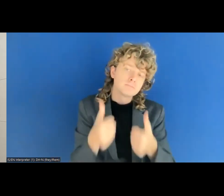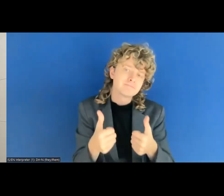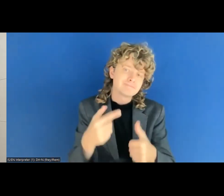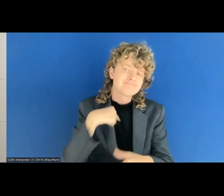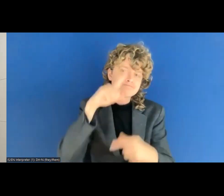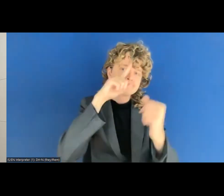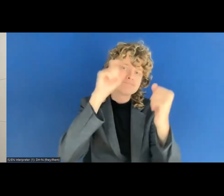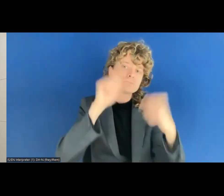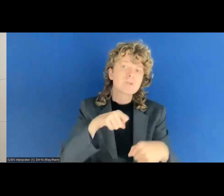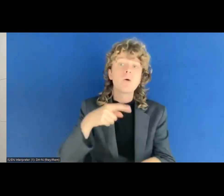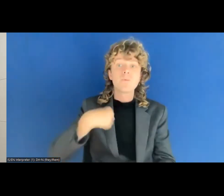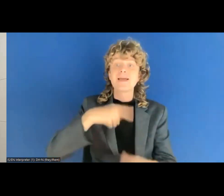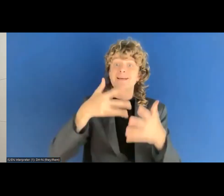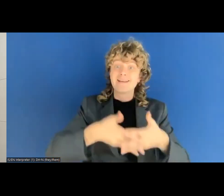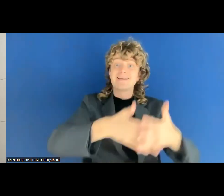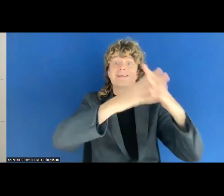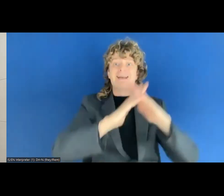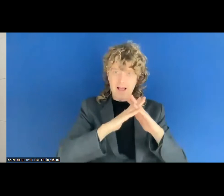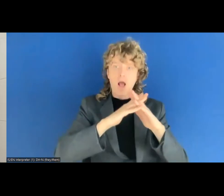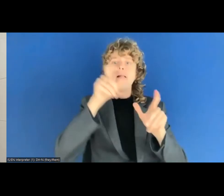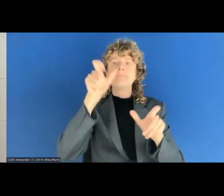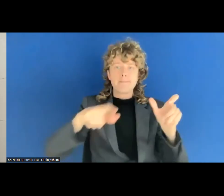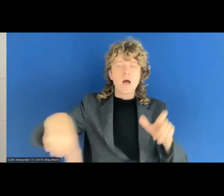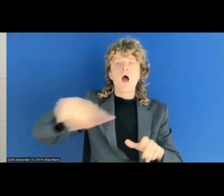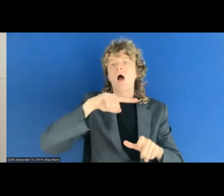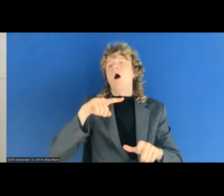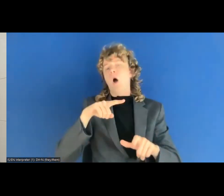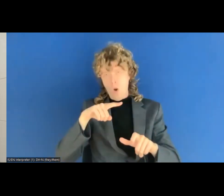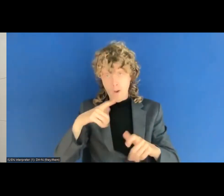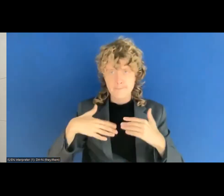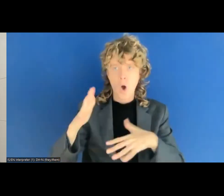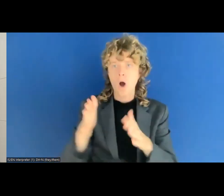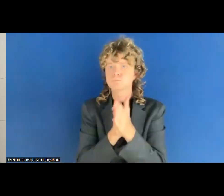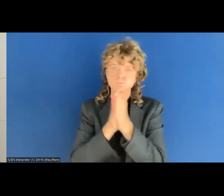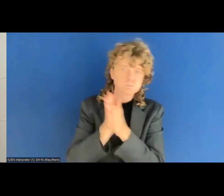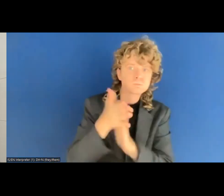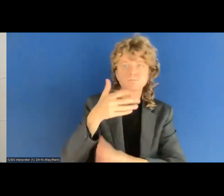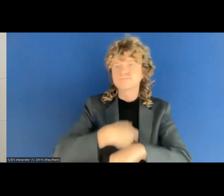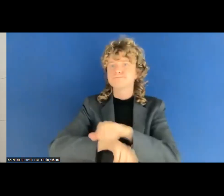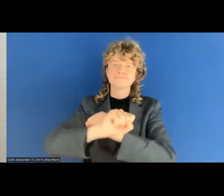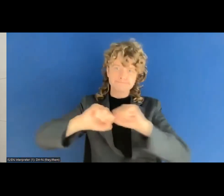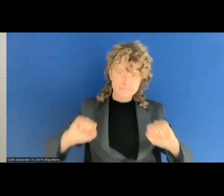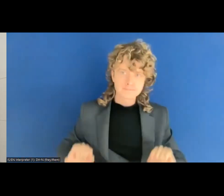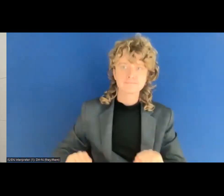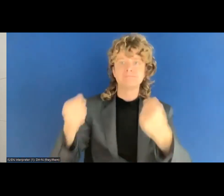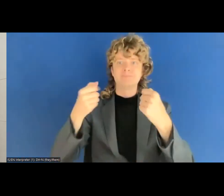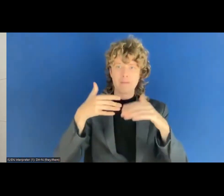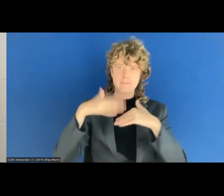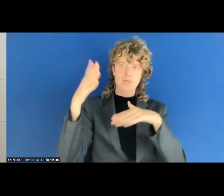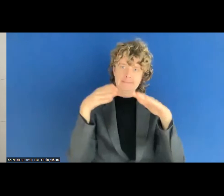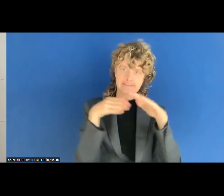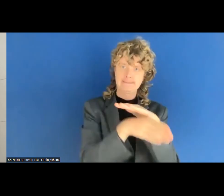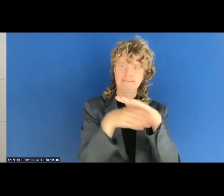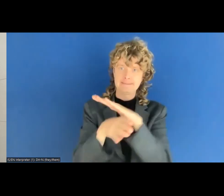for kind of waking people up for doing accessibility work. I absolutely agree on that. Another comment is that if